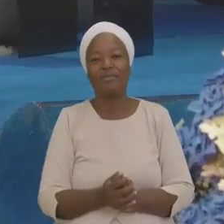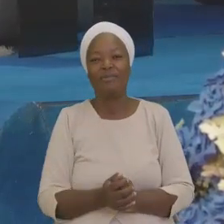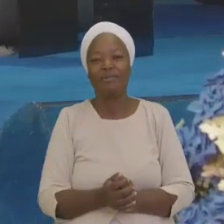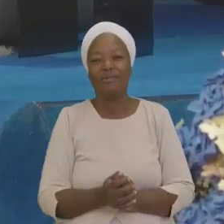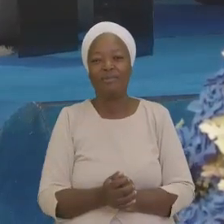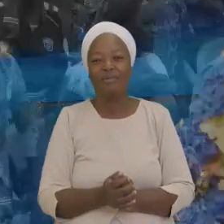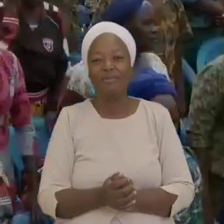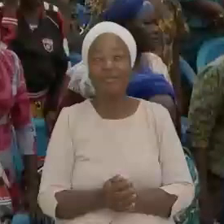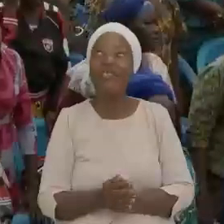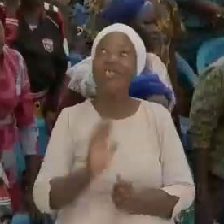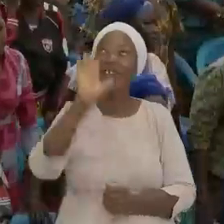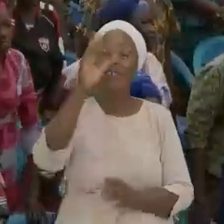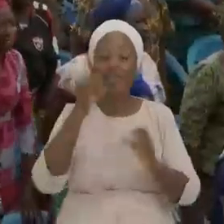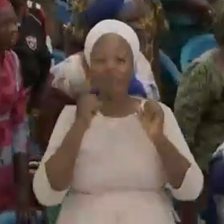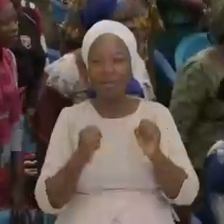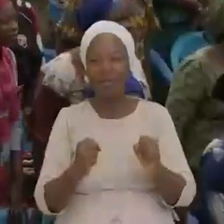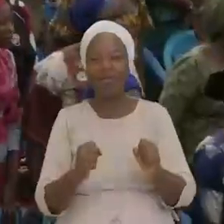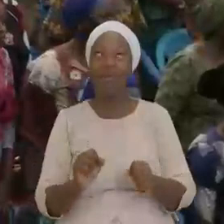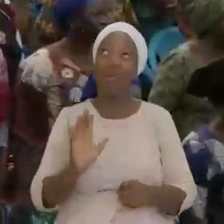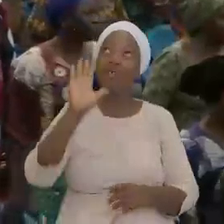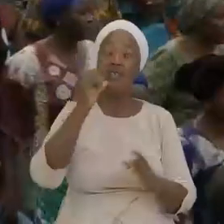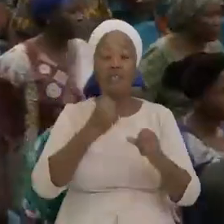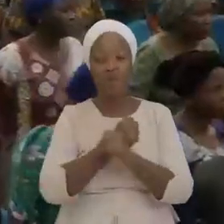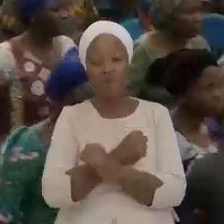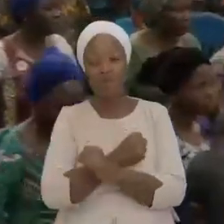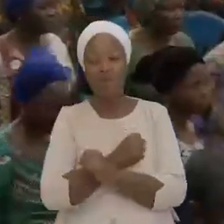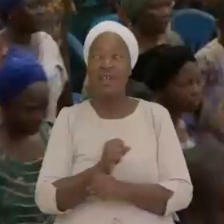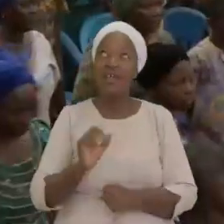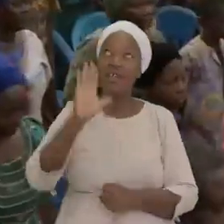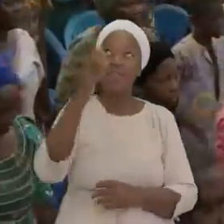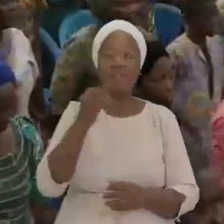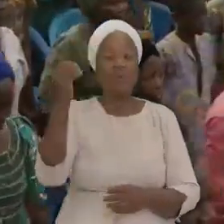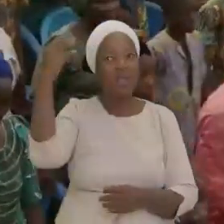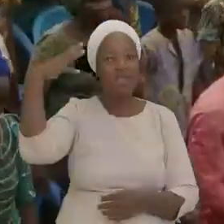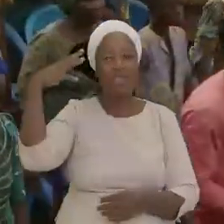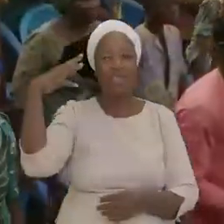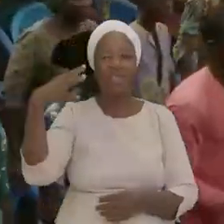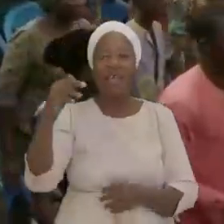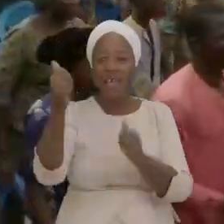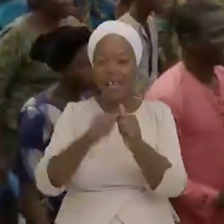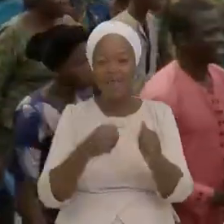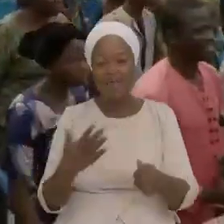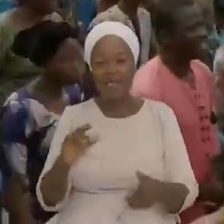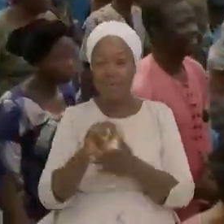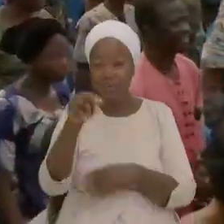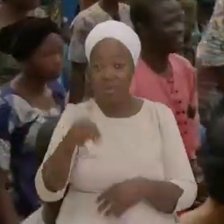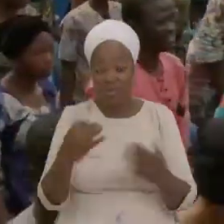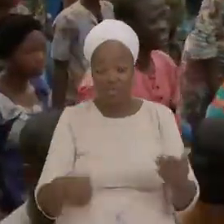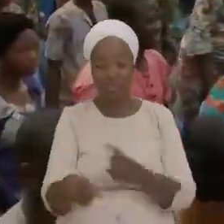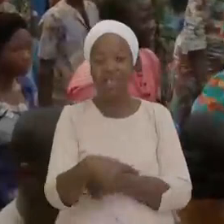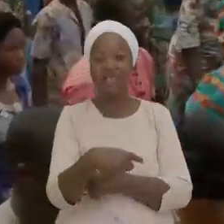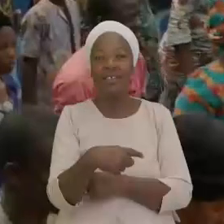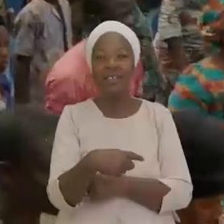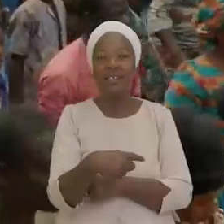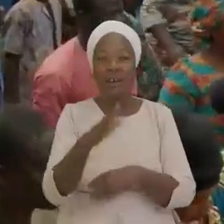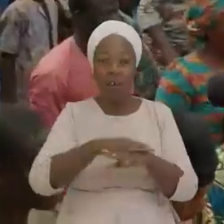His power, his love, his grace. Everything you need today on